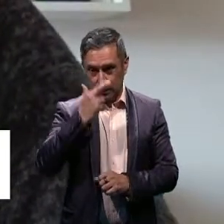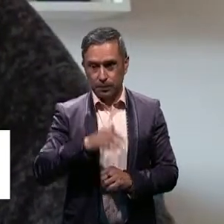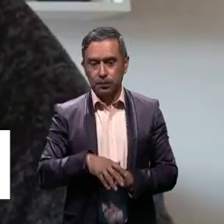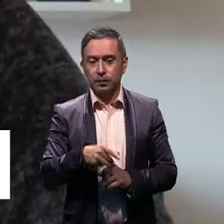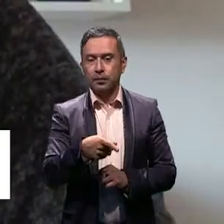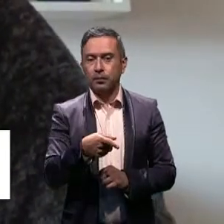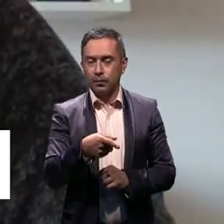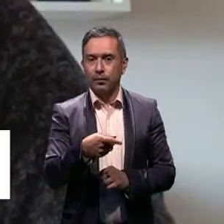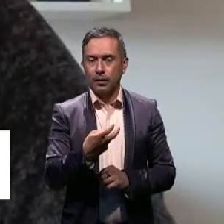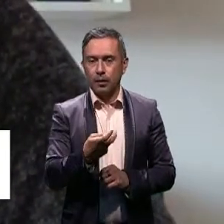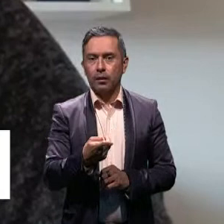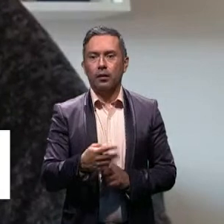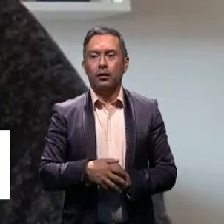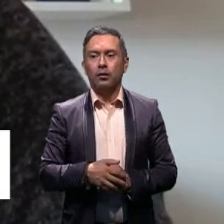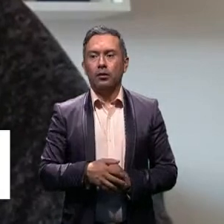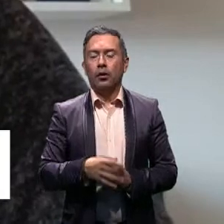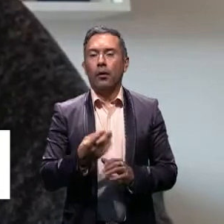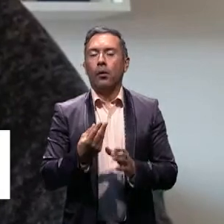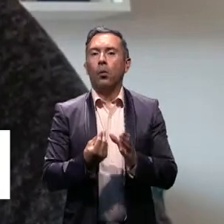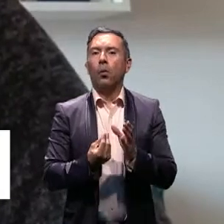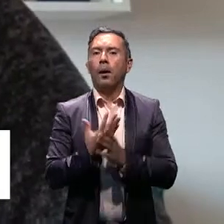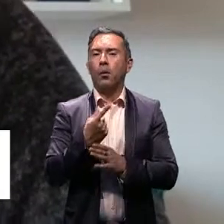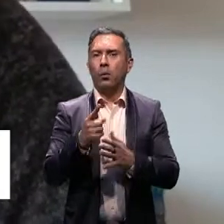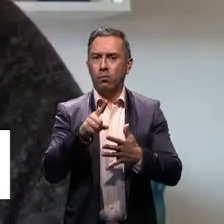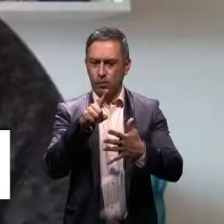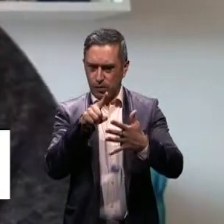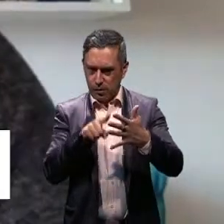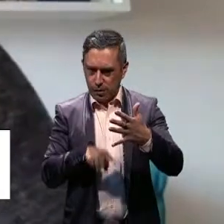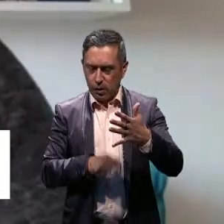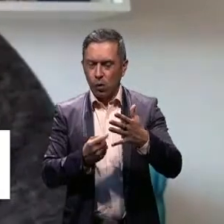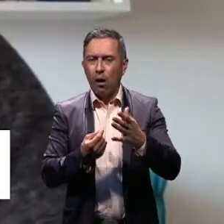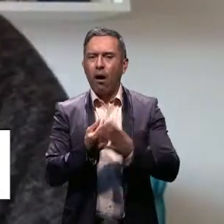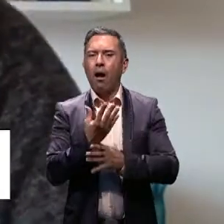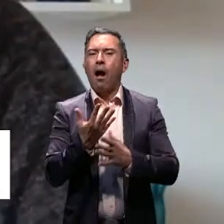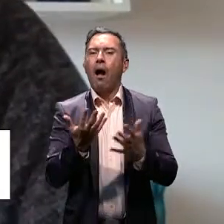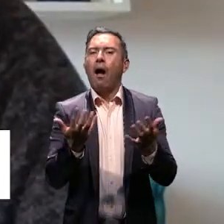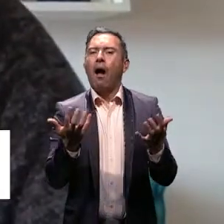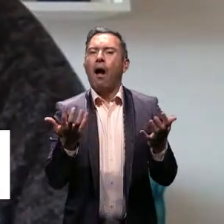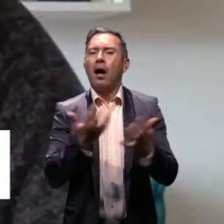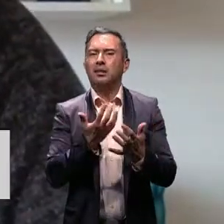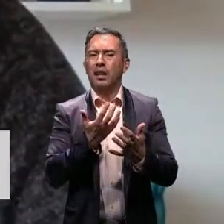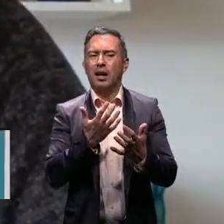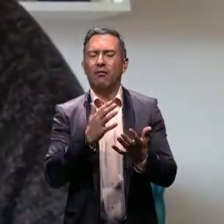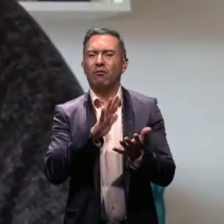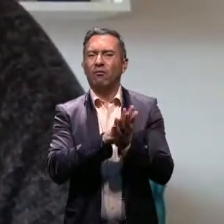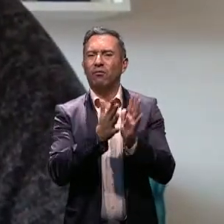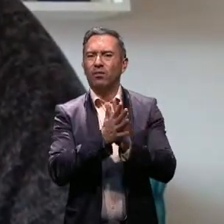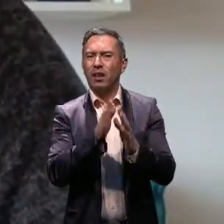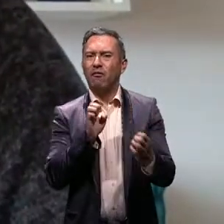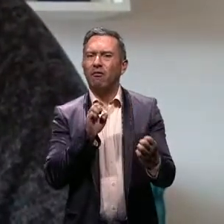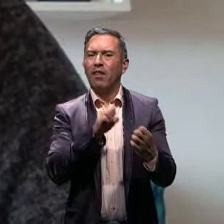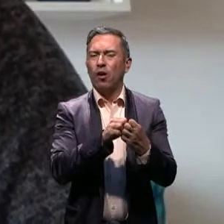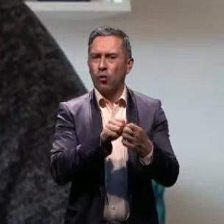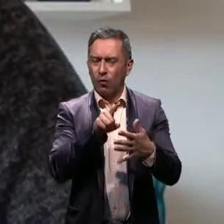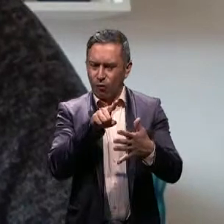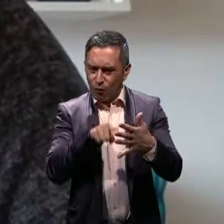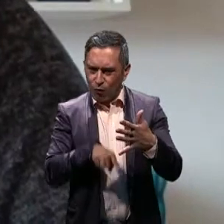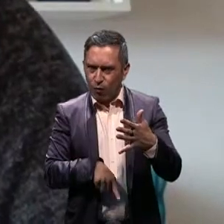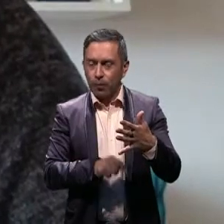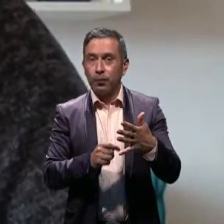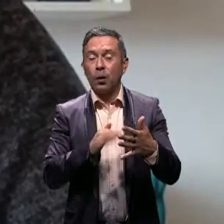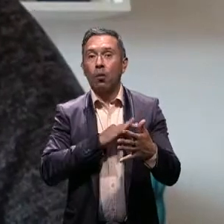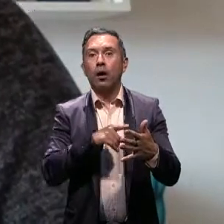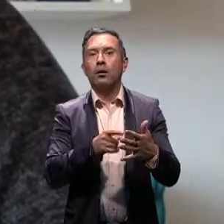remember the difficulty of this new repertoire of fraud in democracy. This is